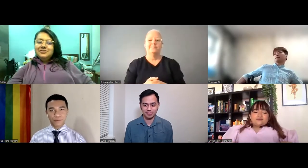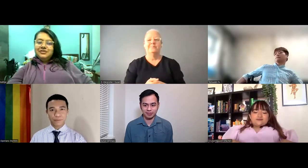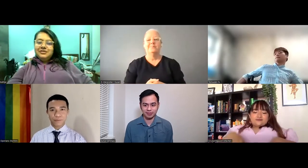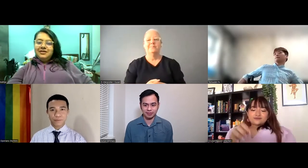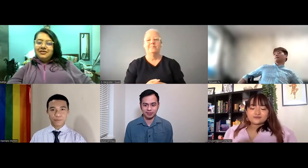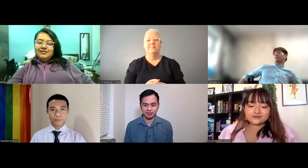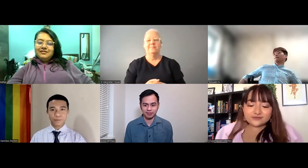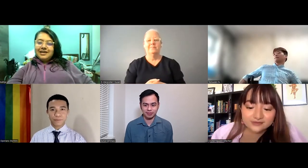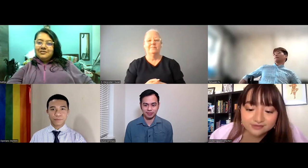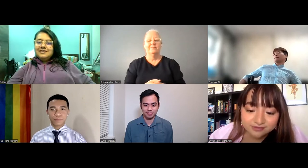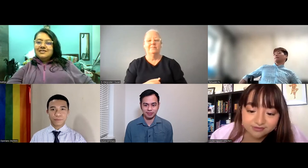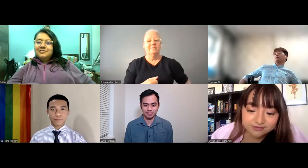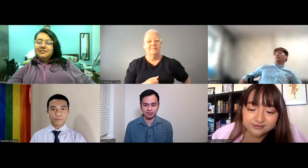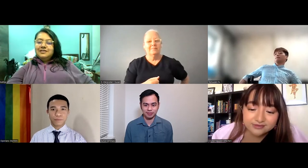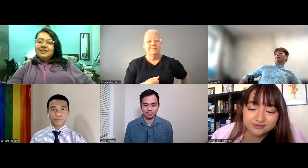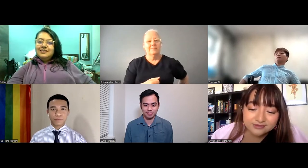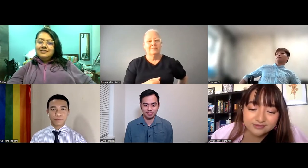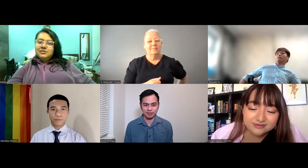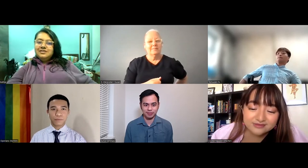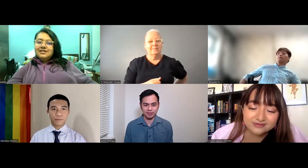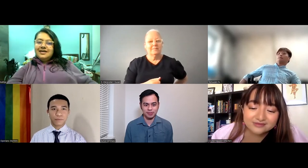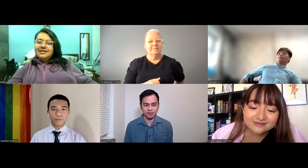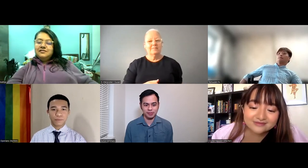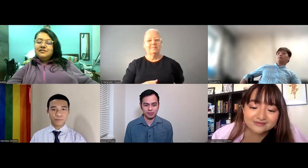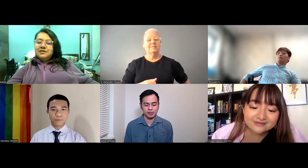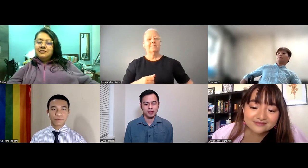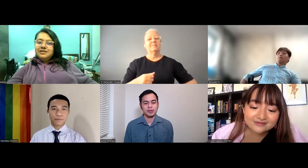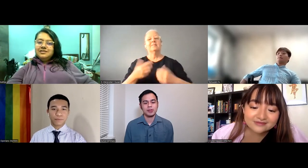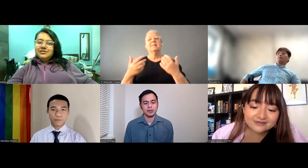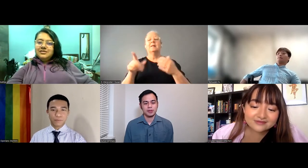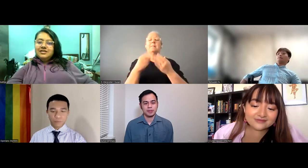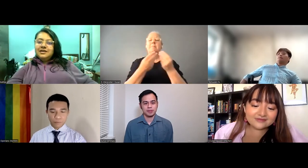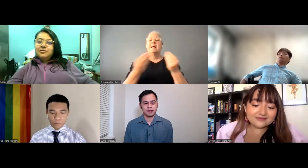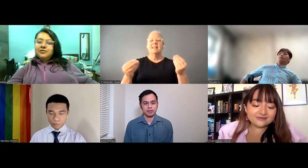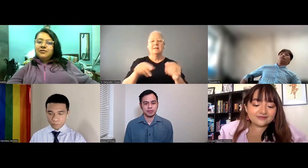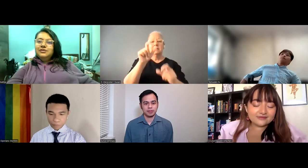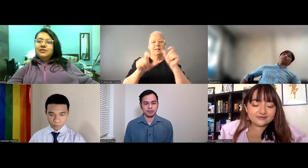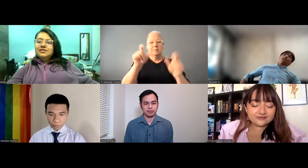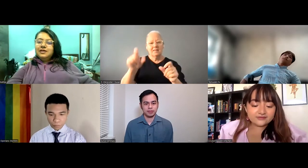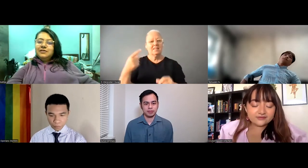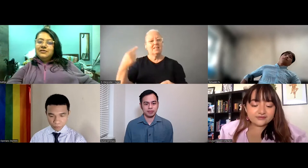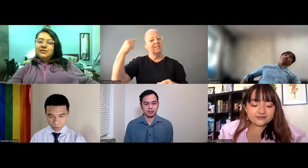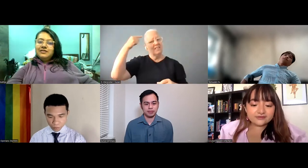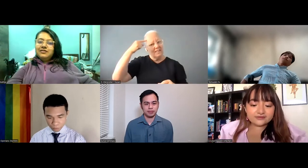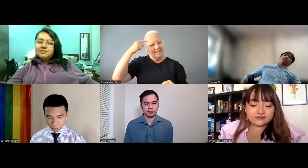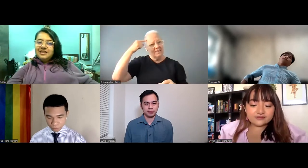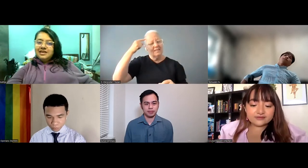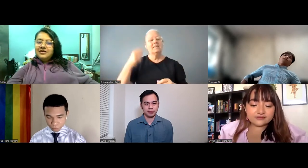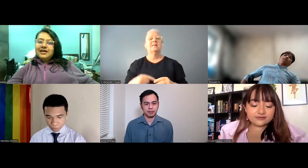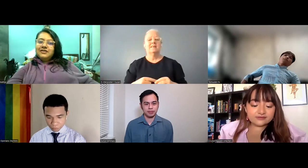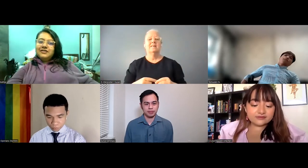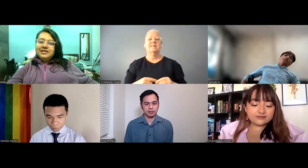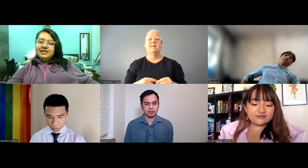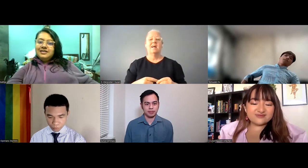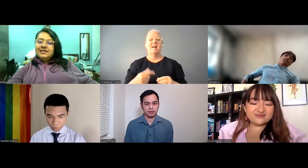So, you know, a lot of times people assumed that if I'm a wheelchair user, I'm also someone who cannot speak